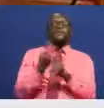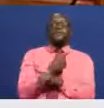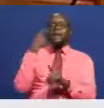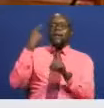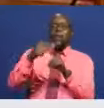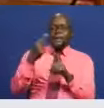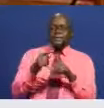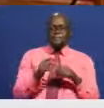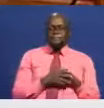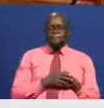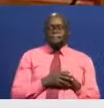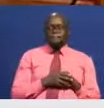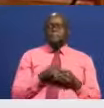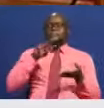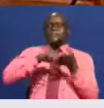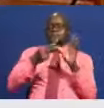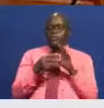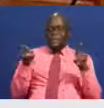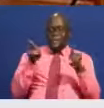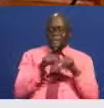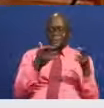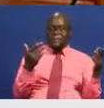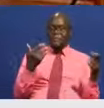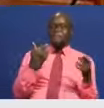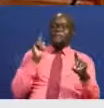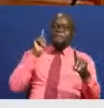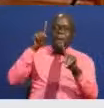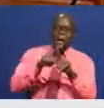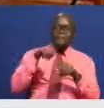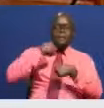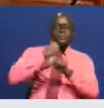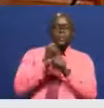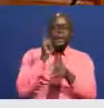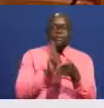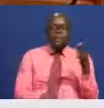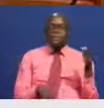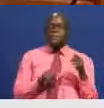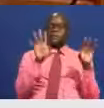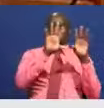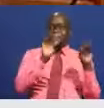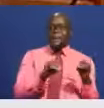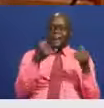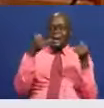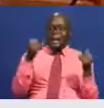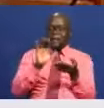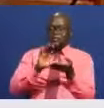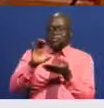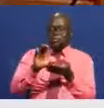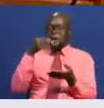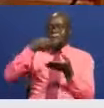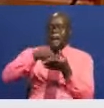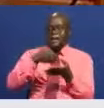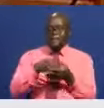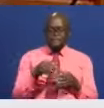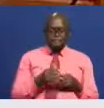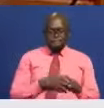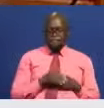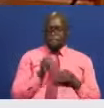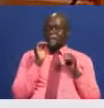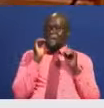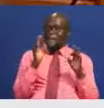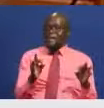words to mean the same thing for purpose of generating budget lines to be allocated money.